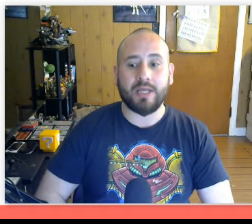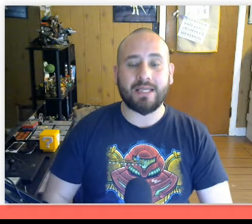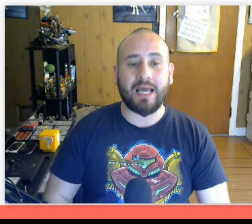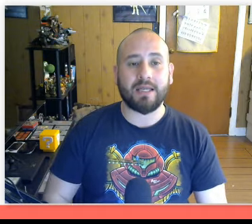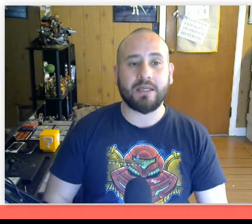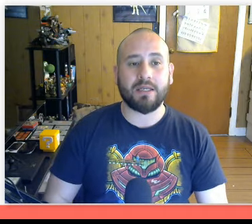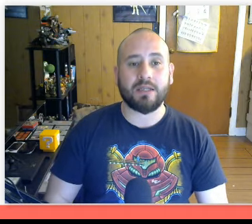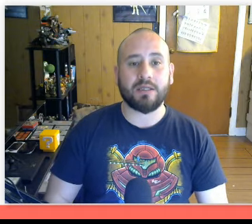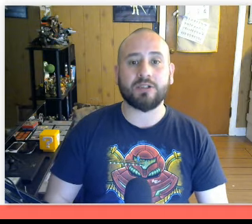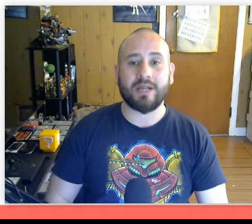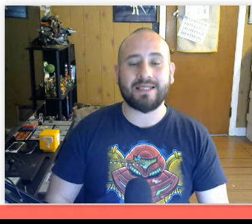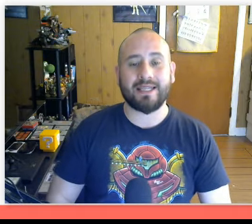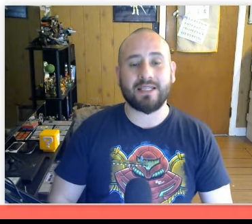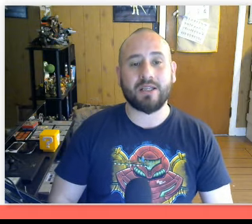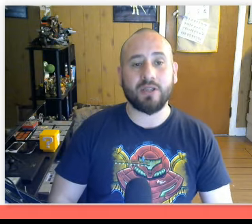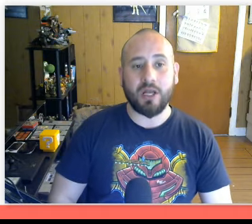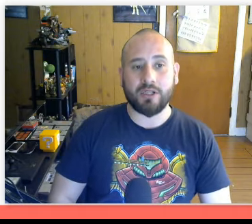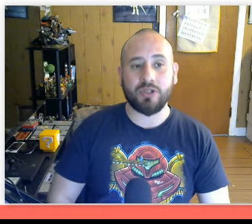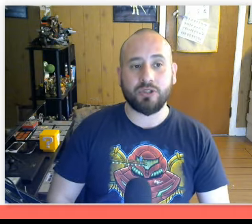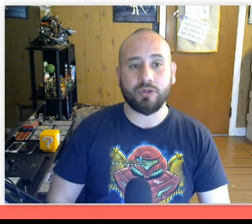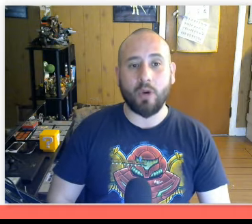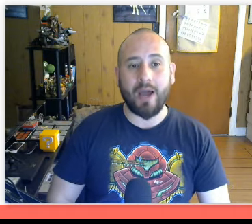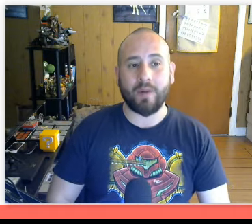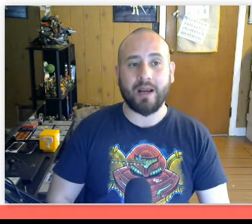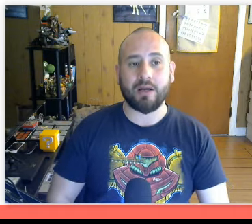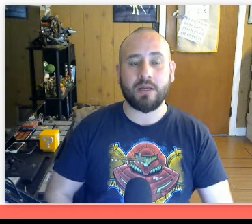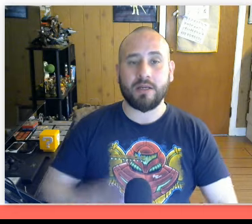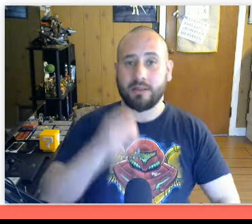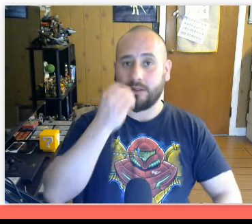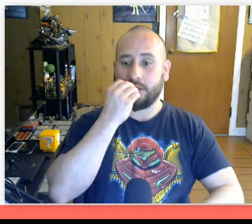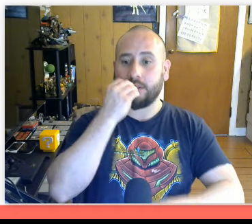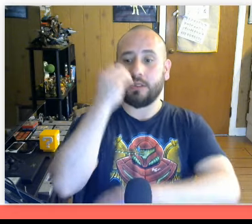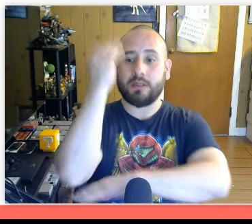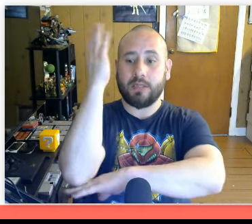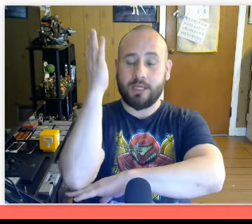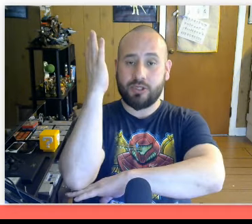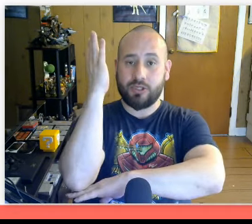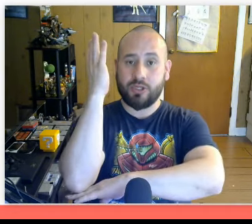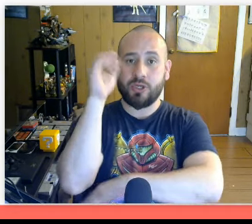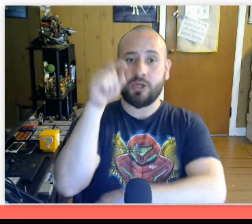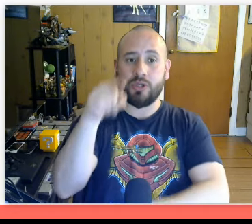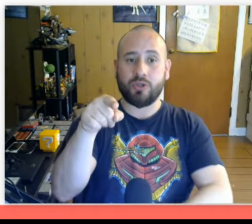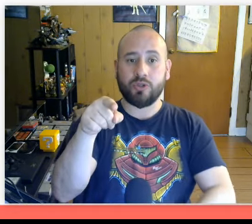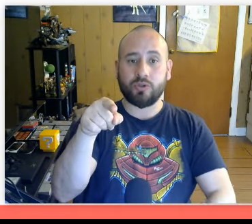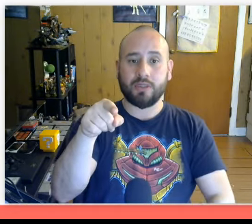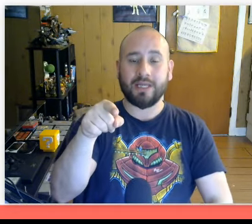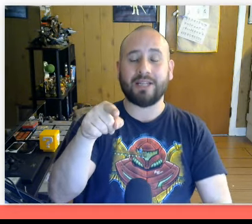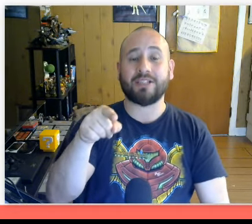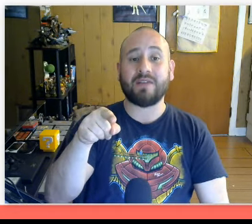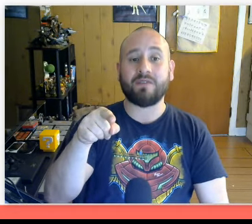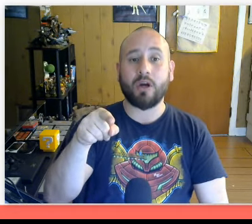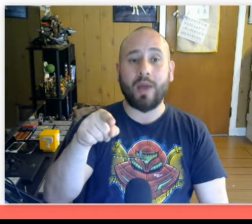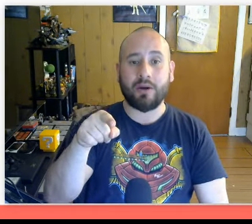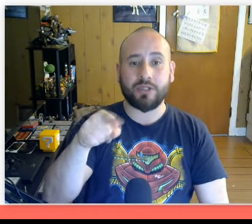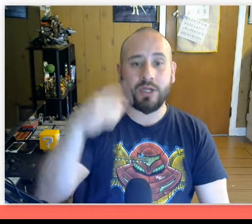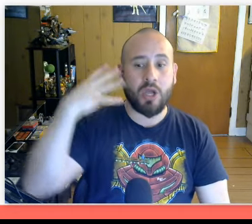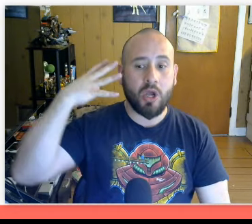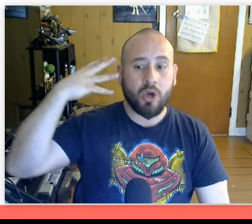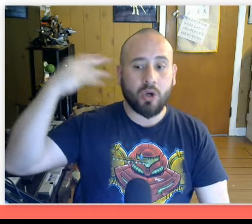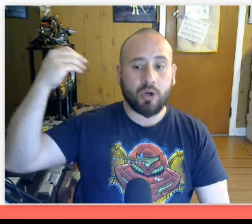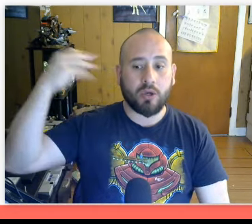So let's learn how to say this. Lunch, you go out where? Lunch, here's a sign for go